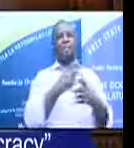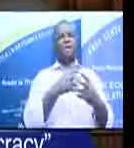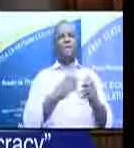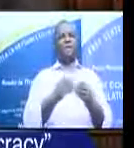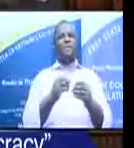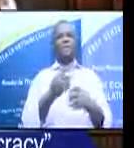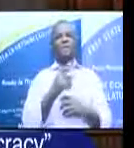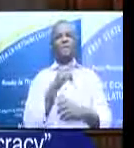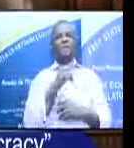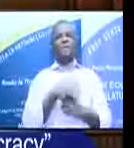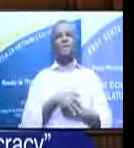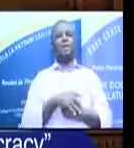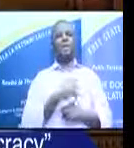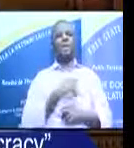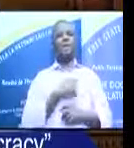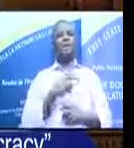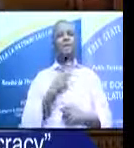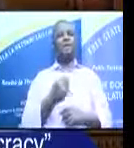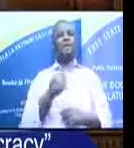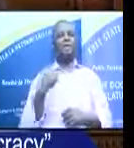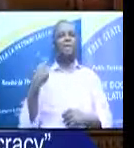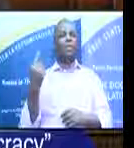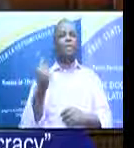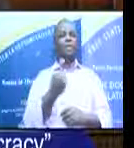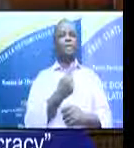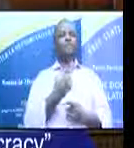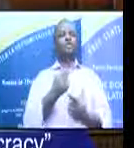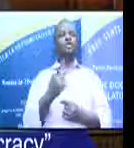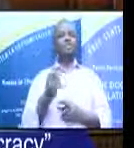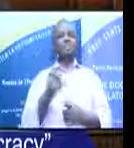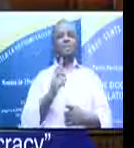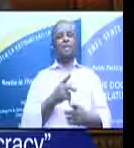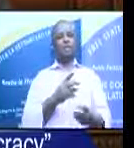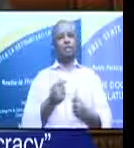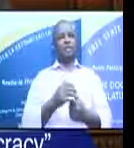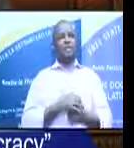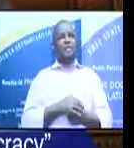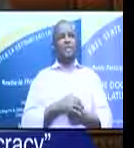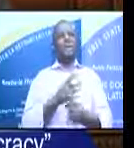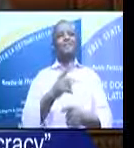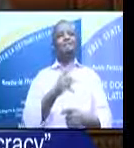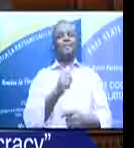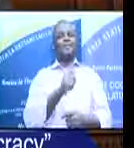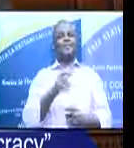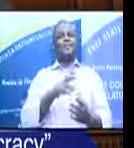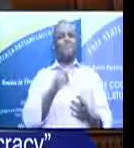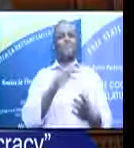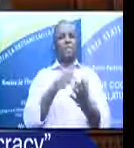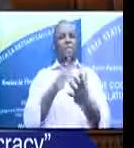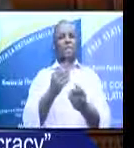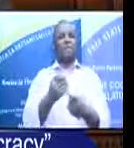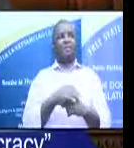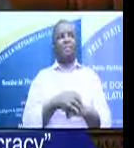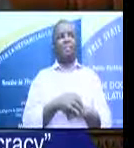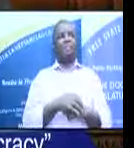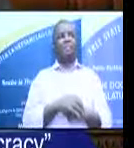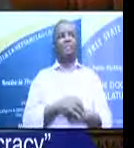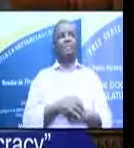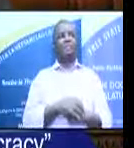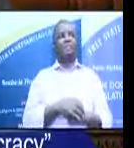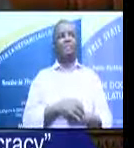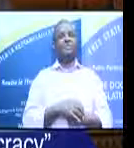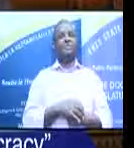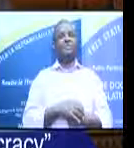because it has got all these things that have got to be attended to. and be